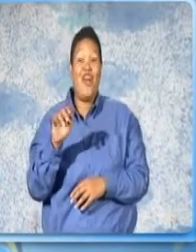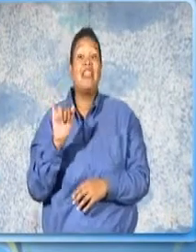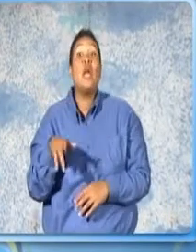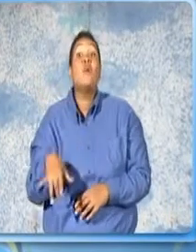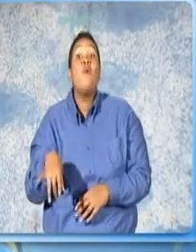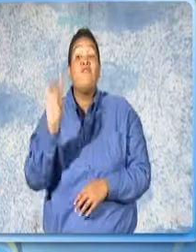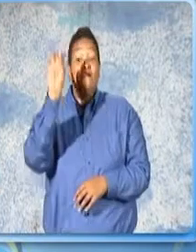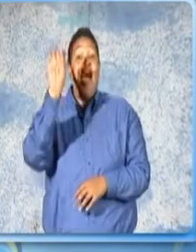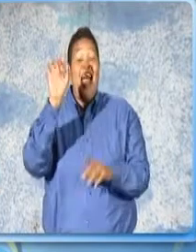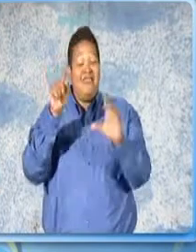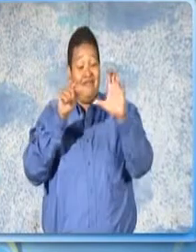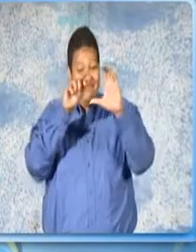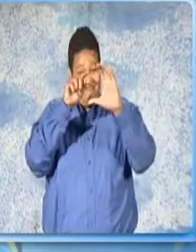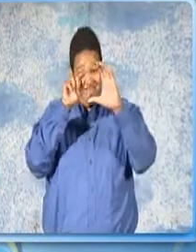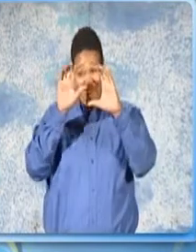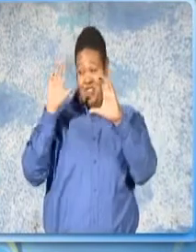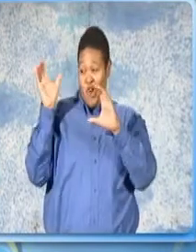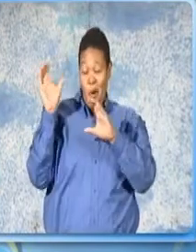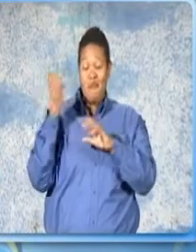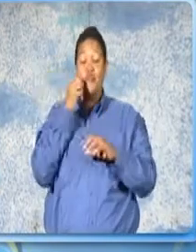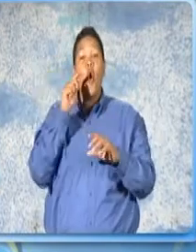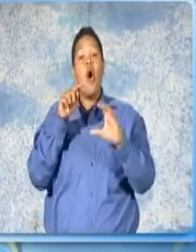or perimeter of any circle.